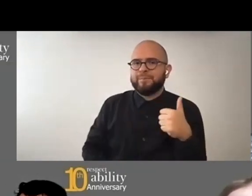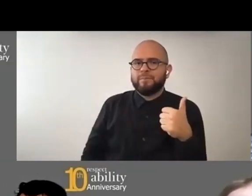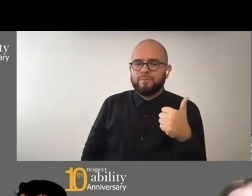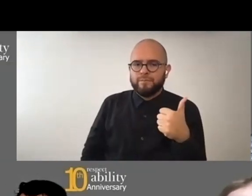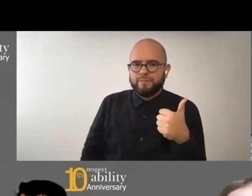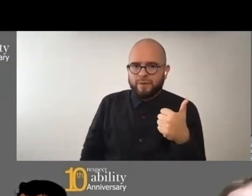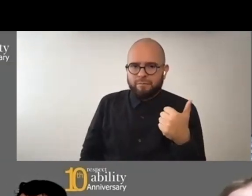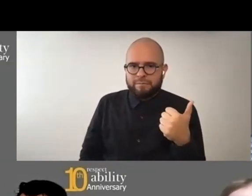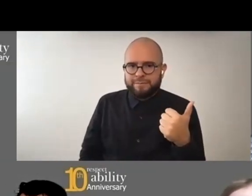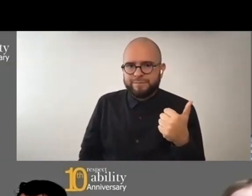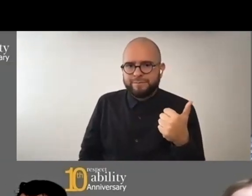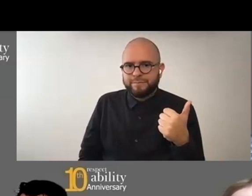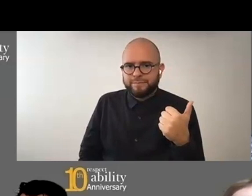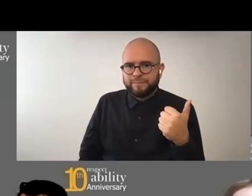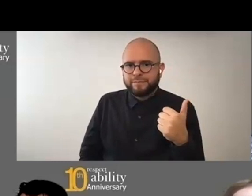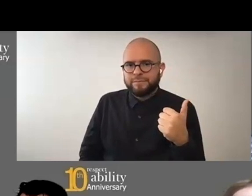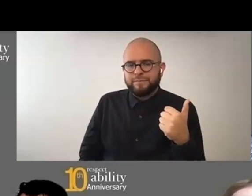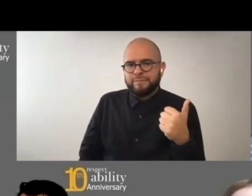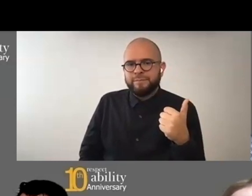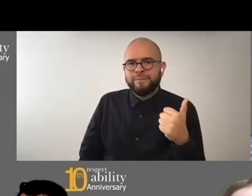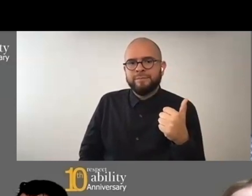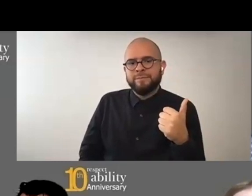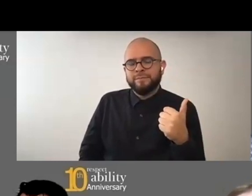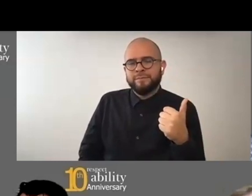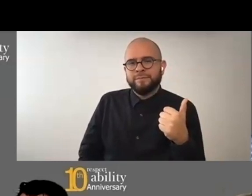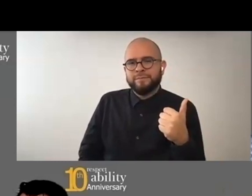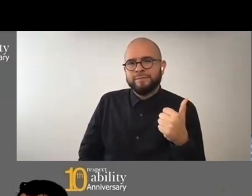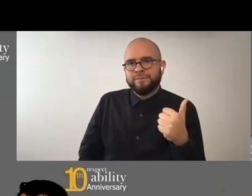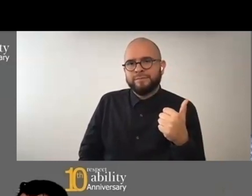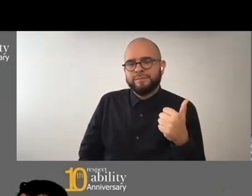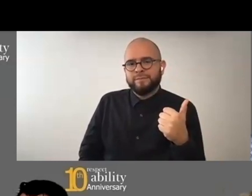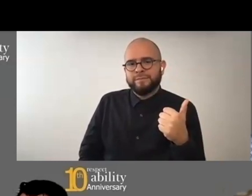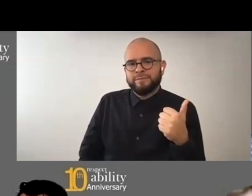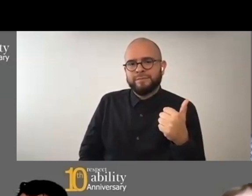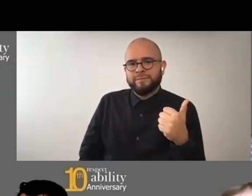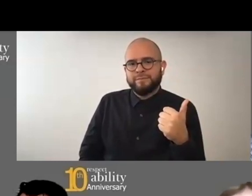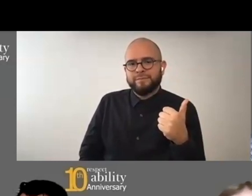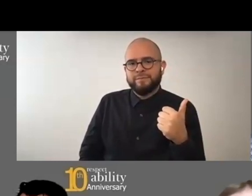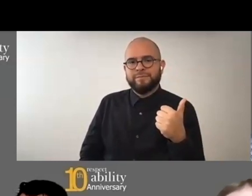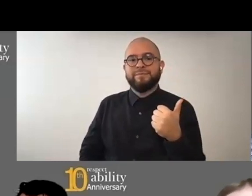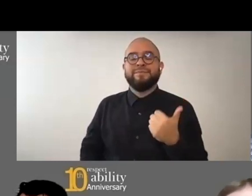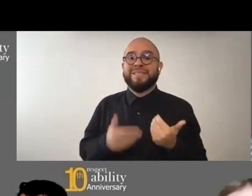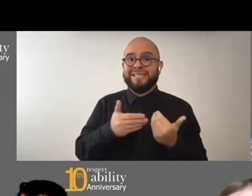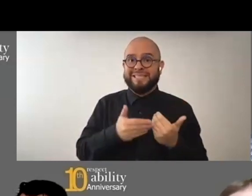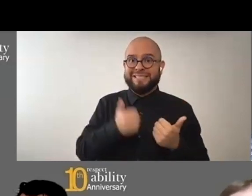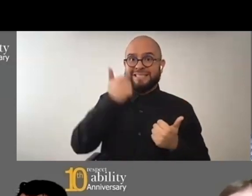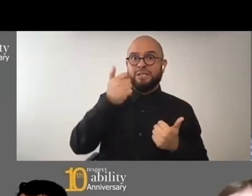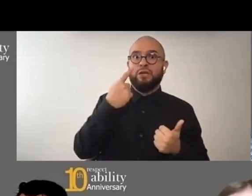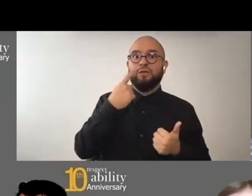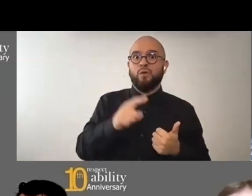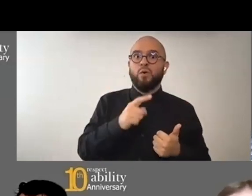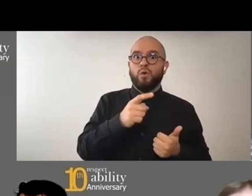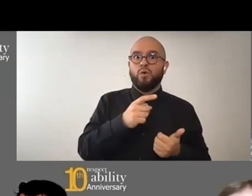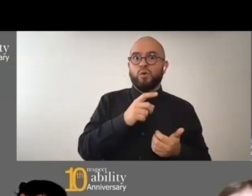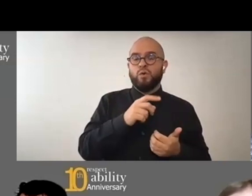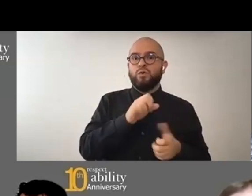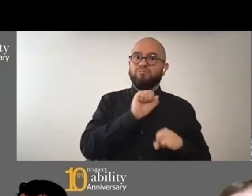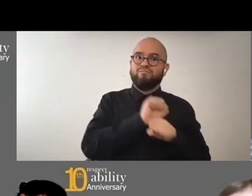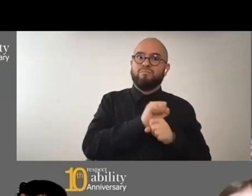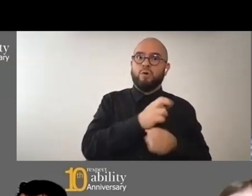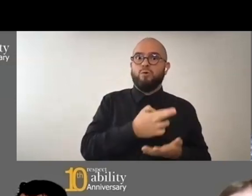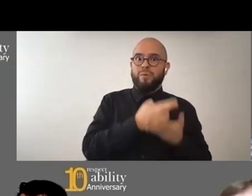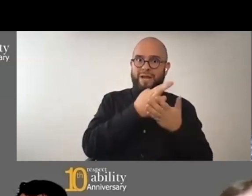it's much easier for vocational rehabilitation to come into your academic environment and work with you on